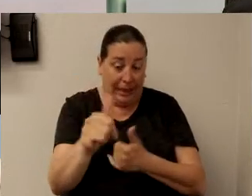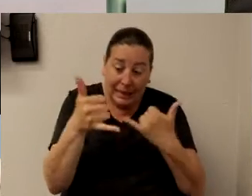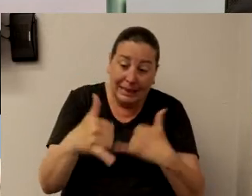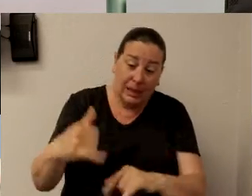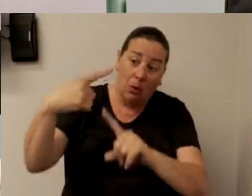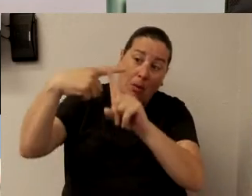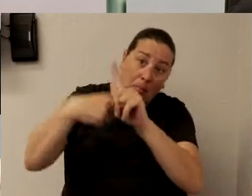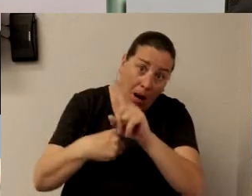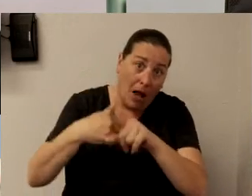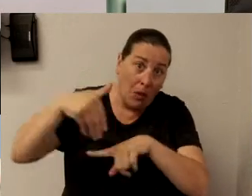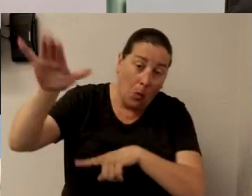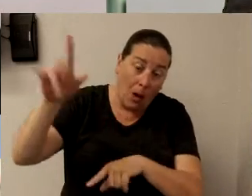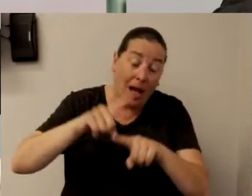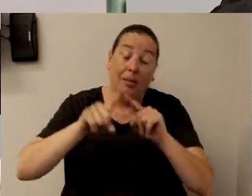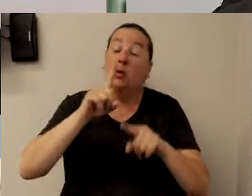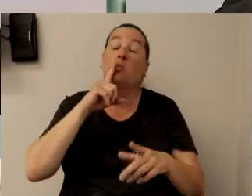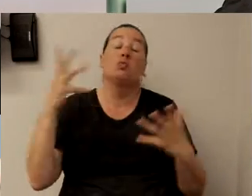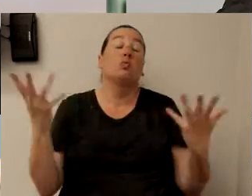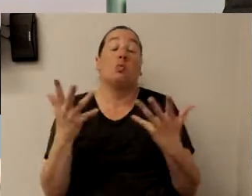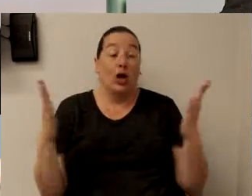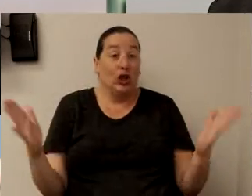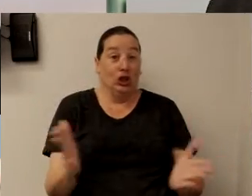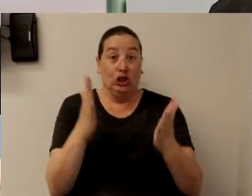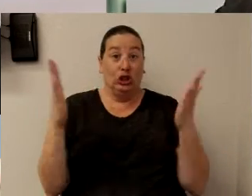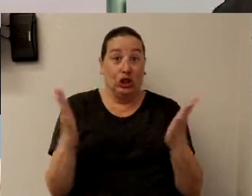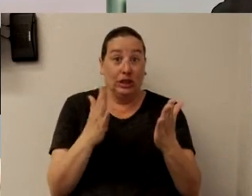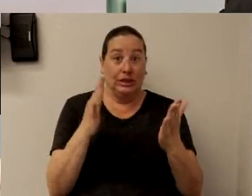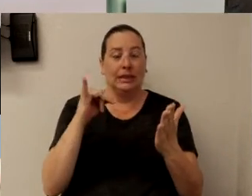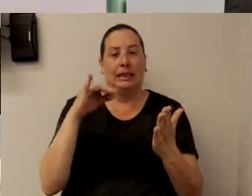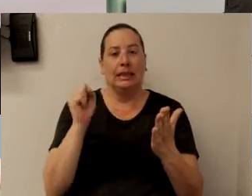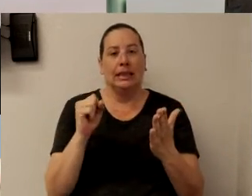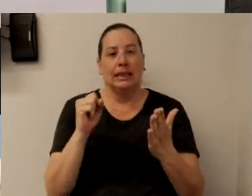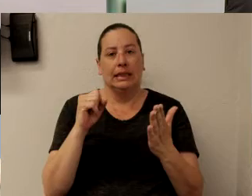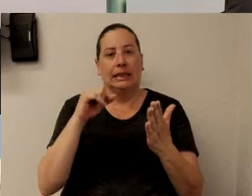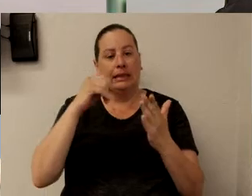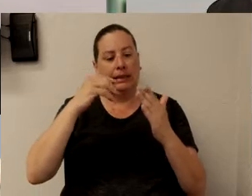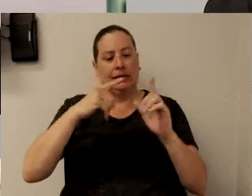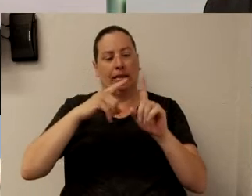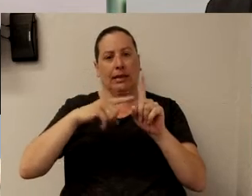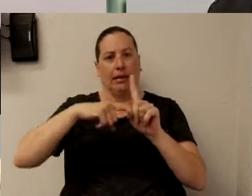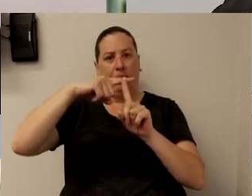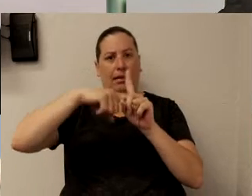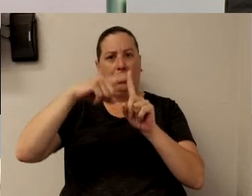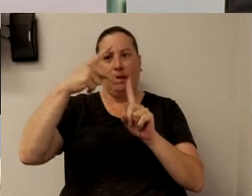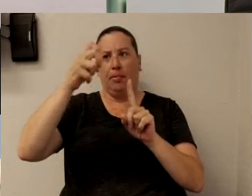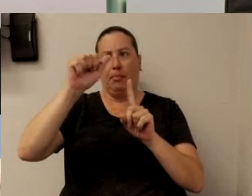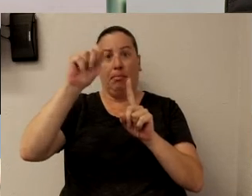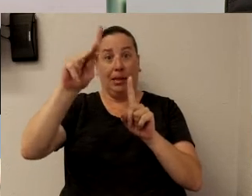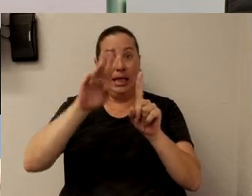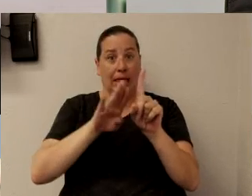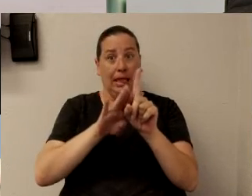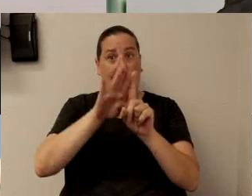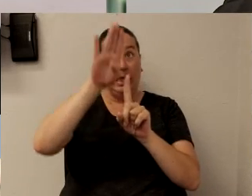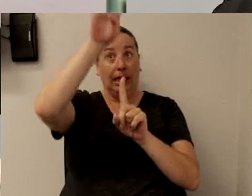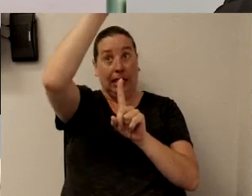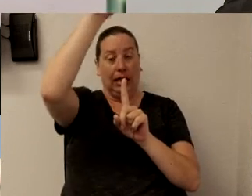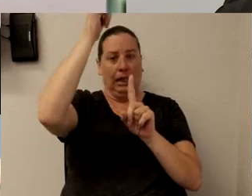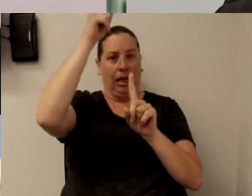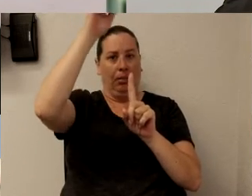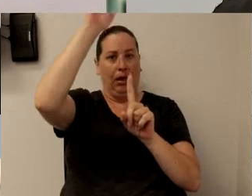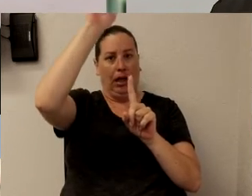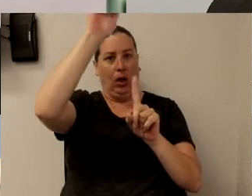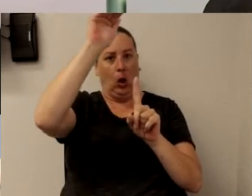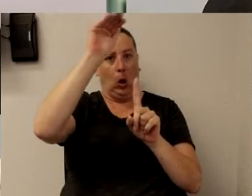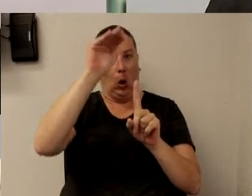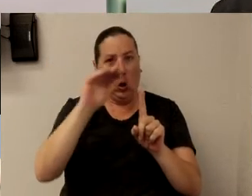what was really encouraging about it is the height of that peak is now significantly lower.